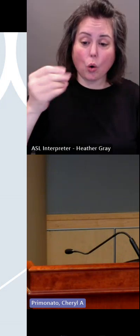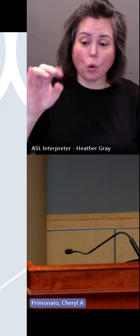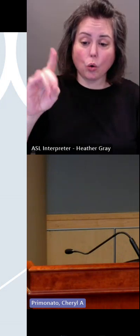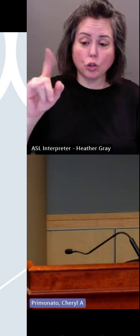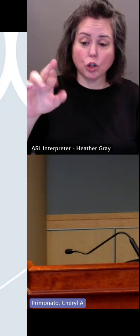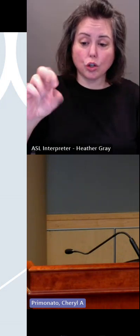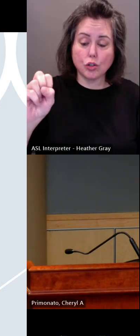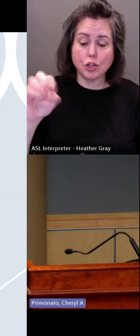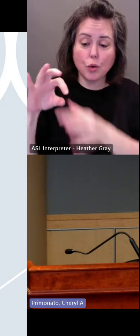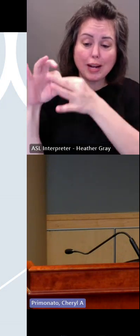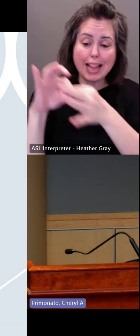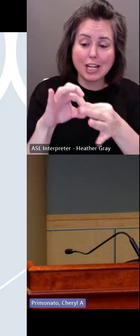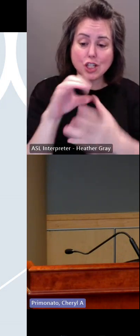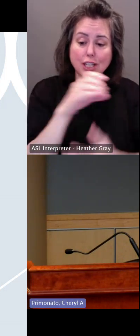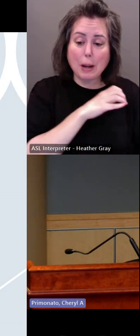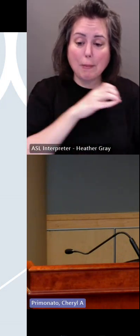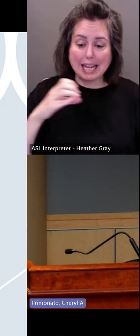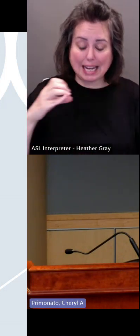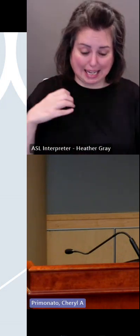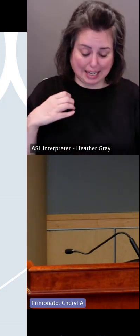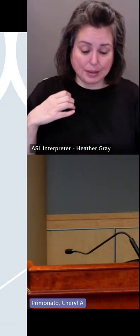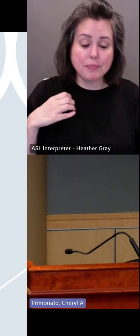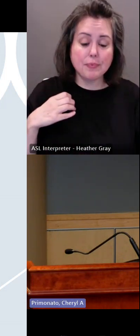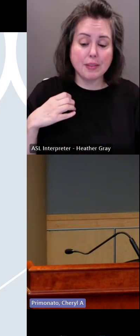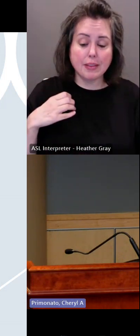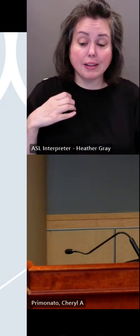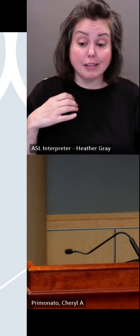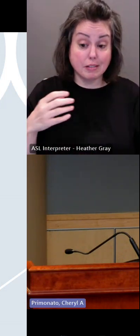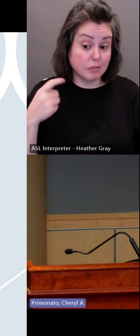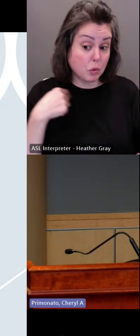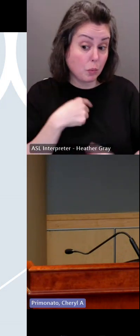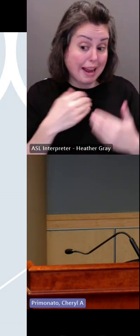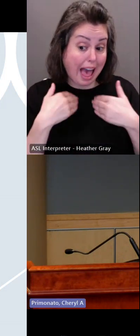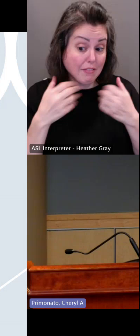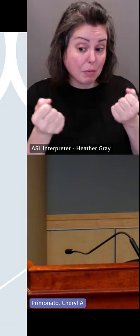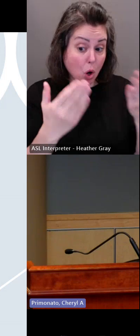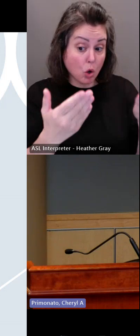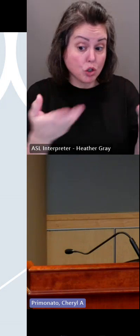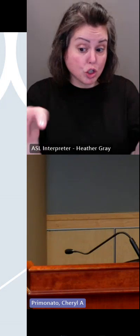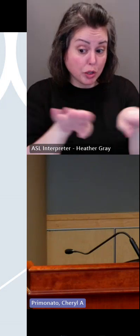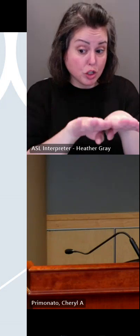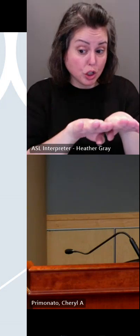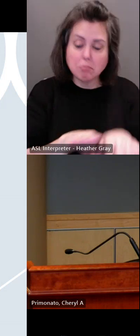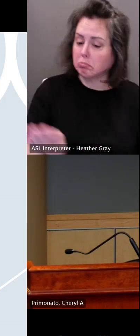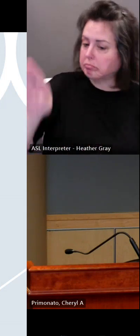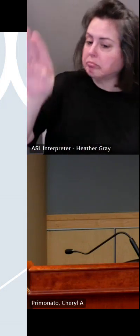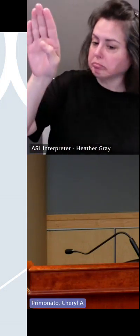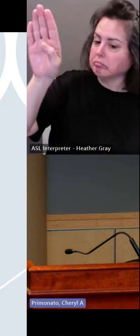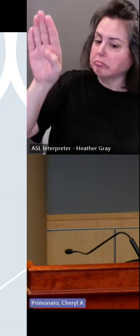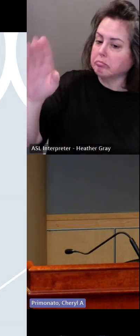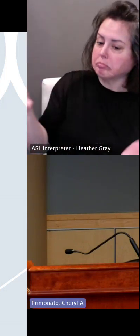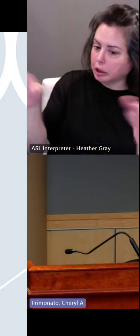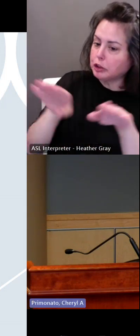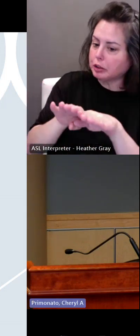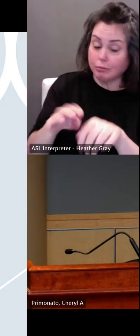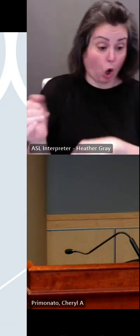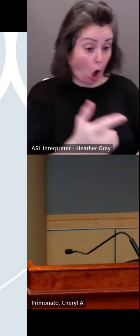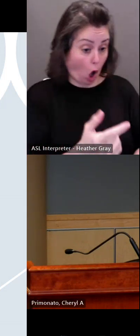relations committee. I get a motion to adjourn. Motion. All in